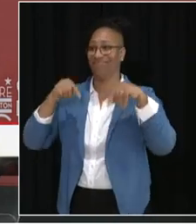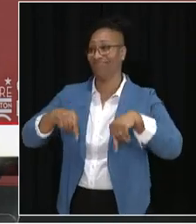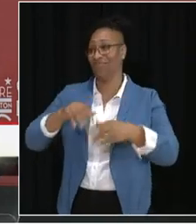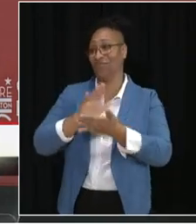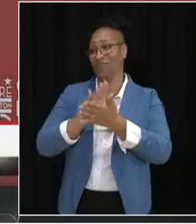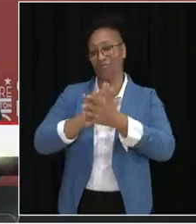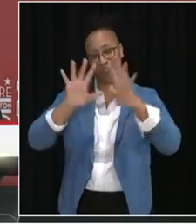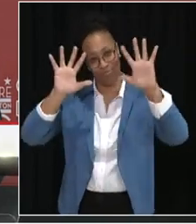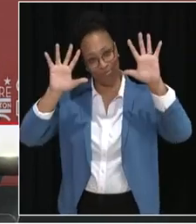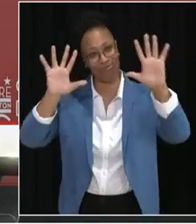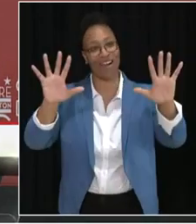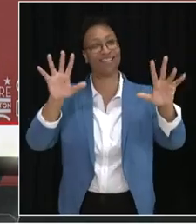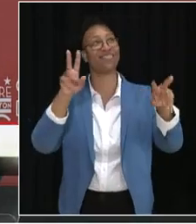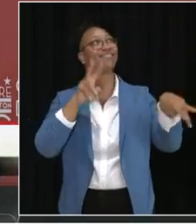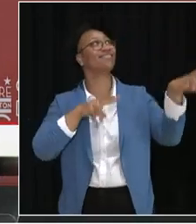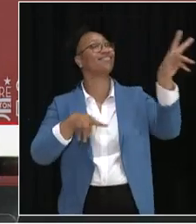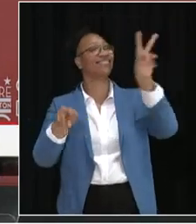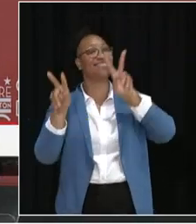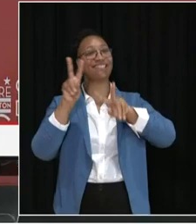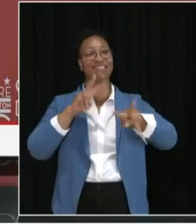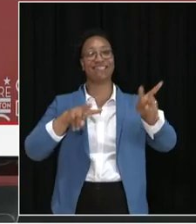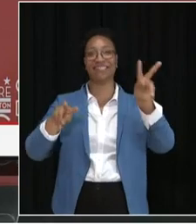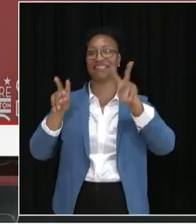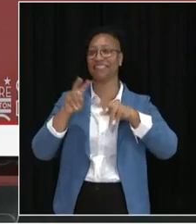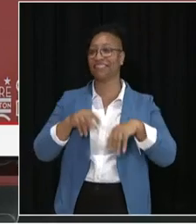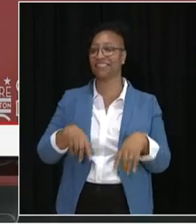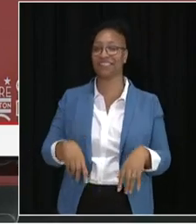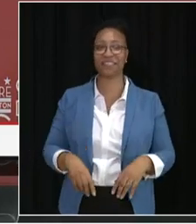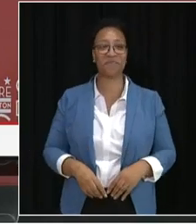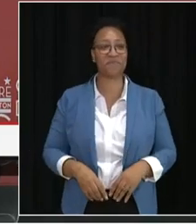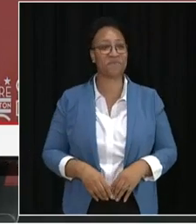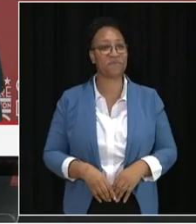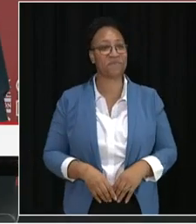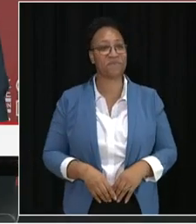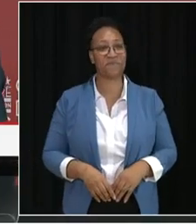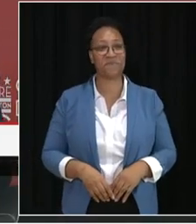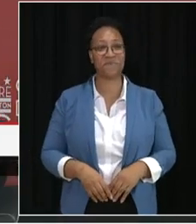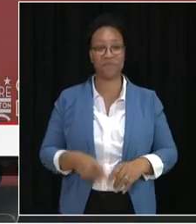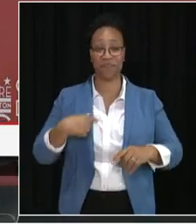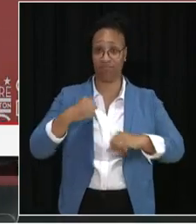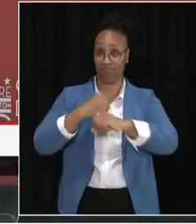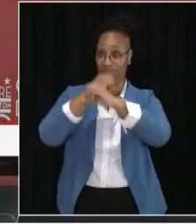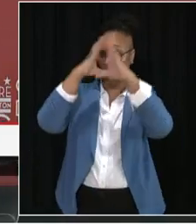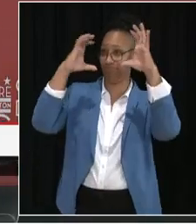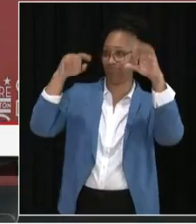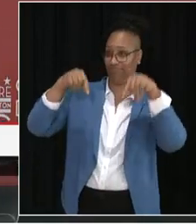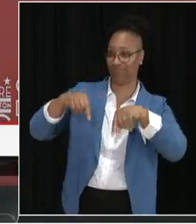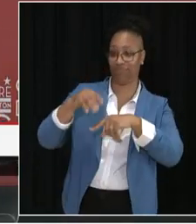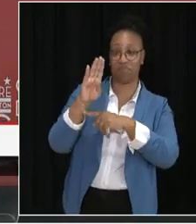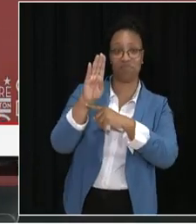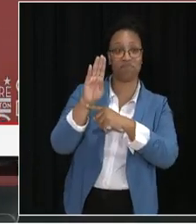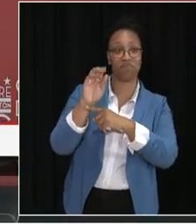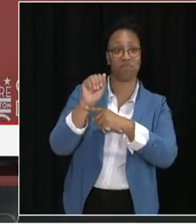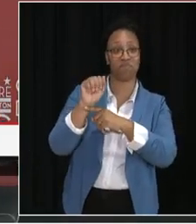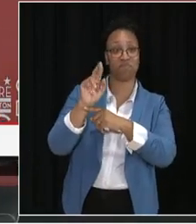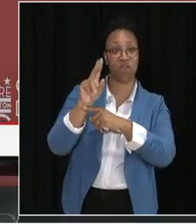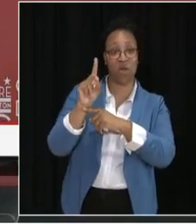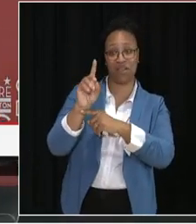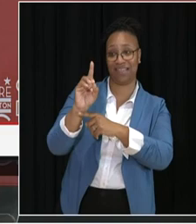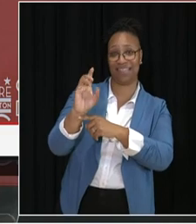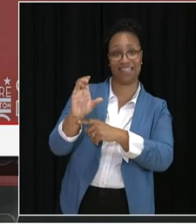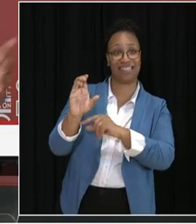We had this idea about Bard coming to DC Public Schools some years ago.